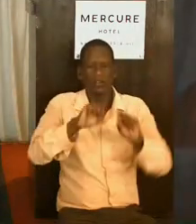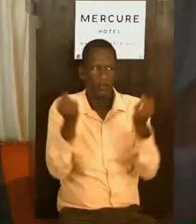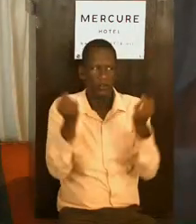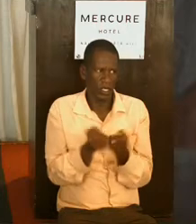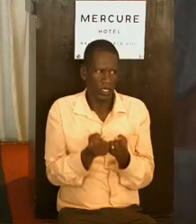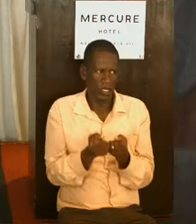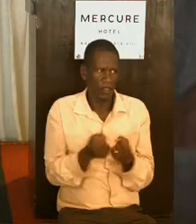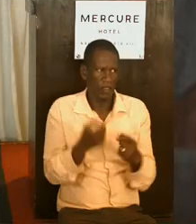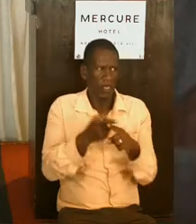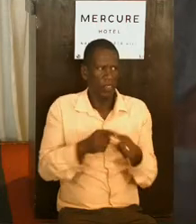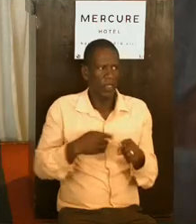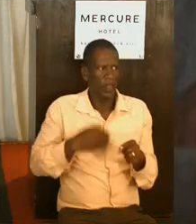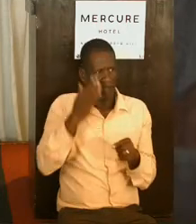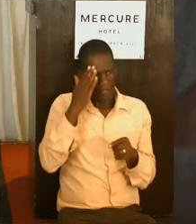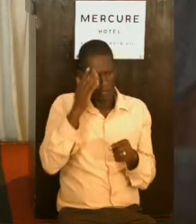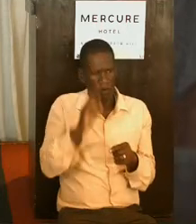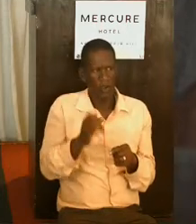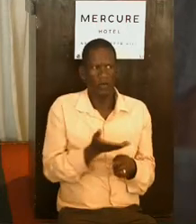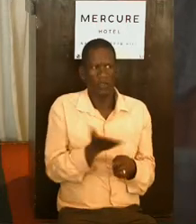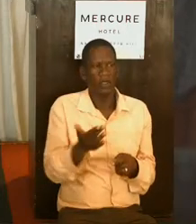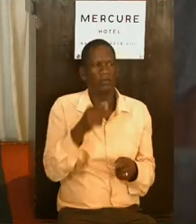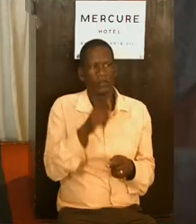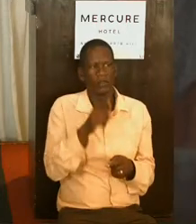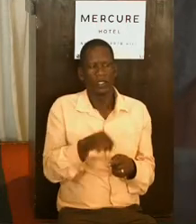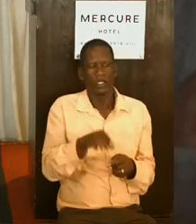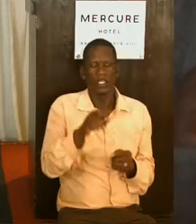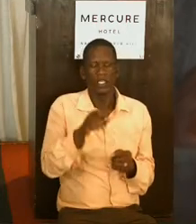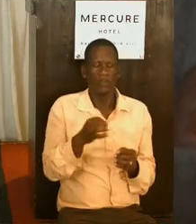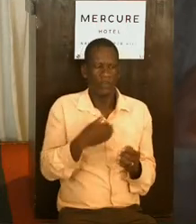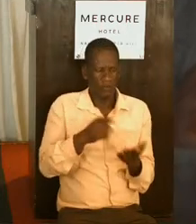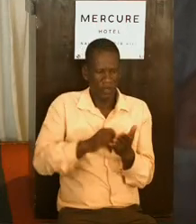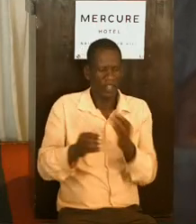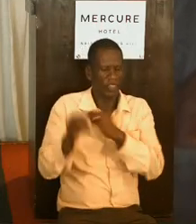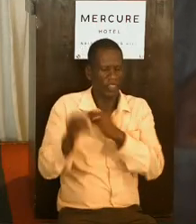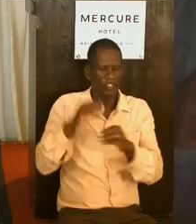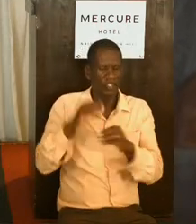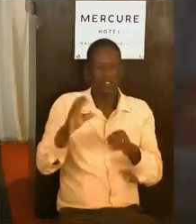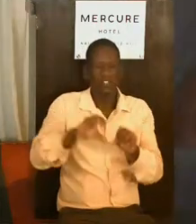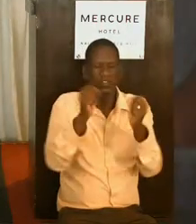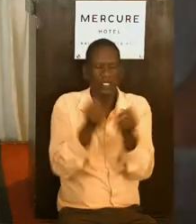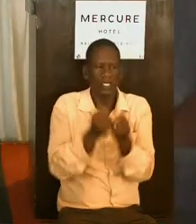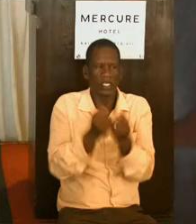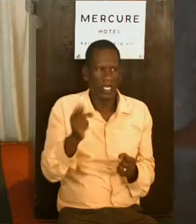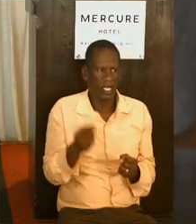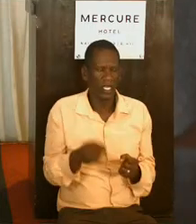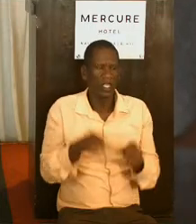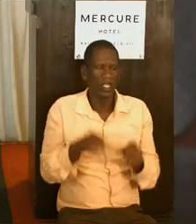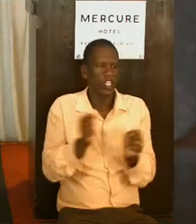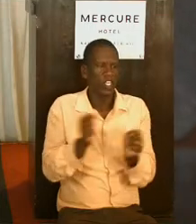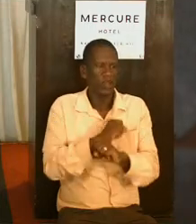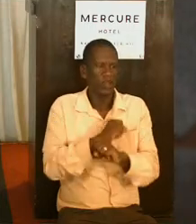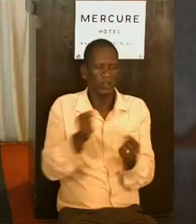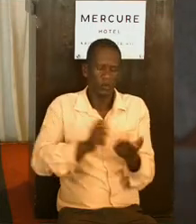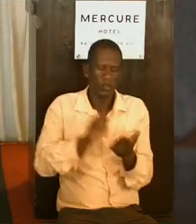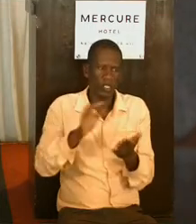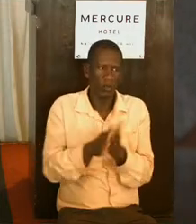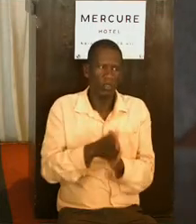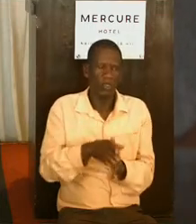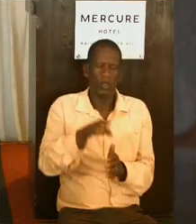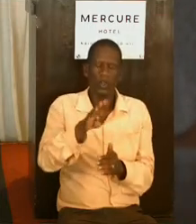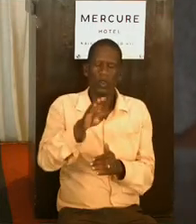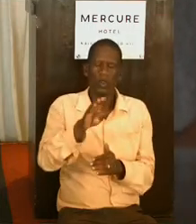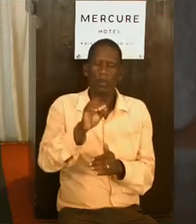then I think he'll be one of them if we have to write the history of Civil Society in Kenya we cannot write without Boaz